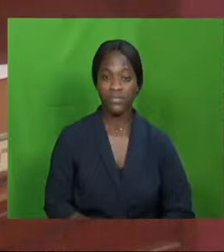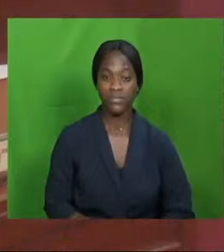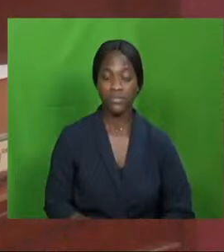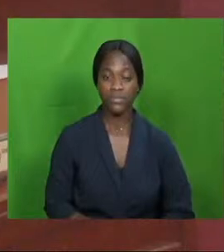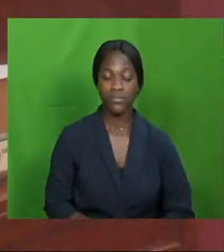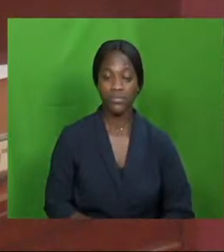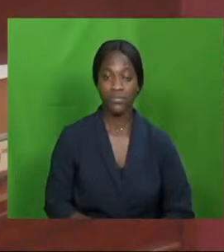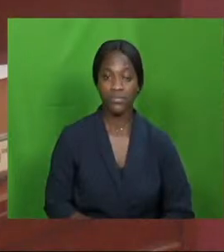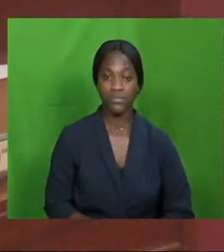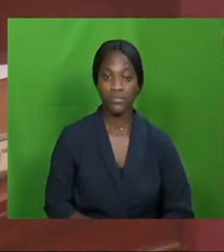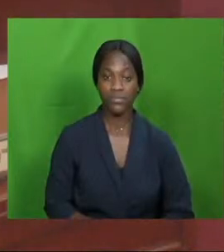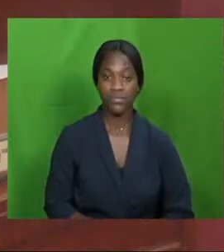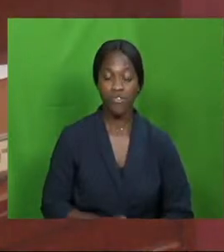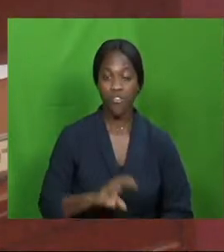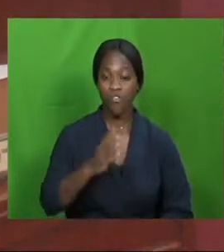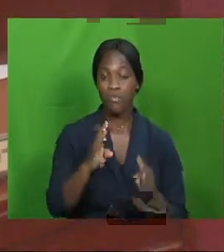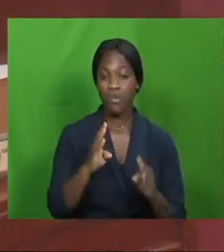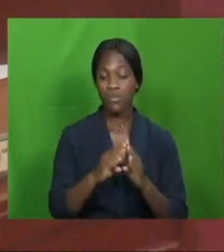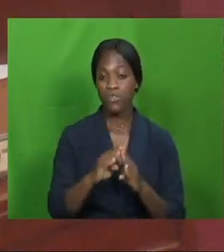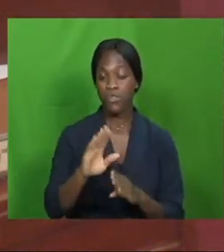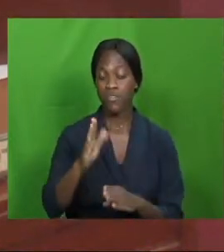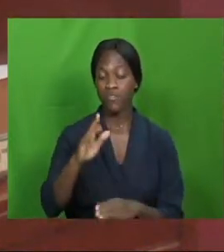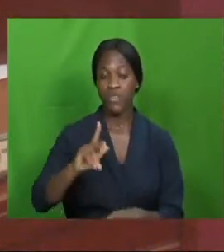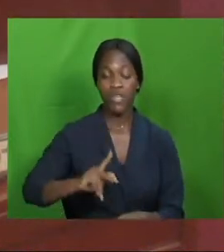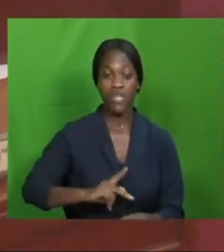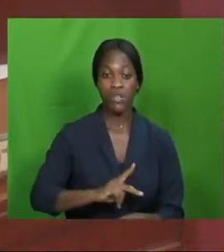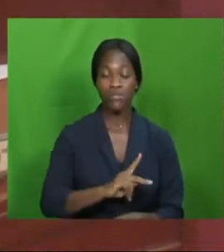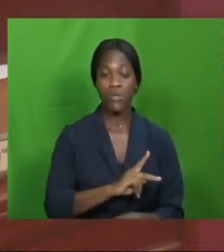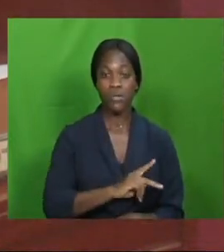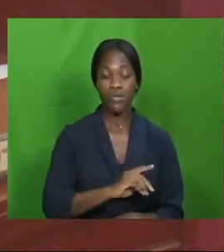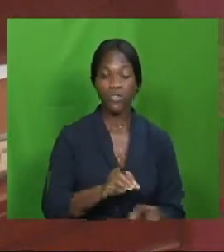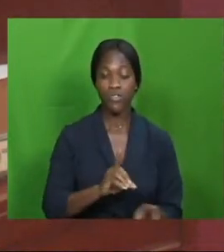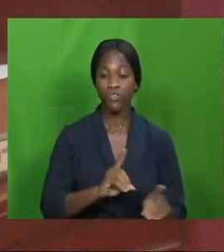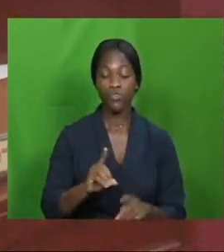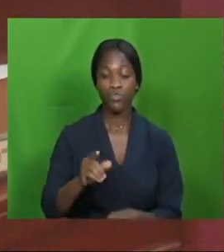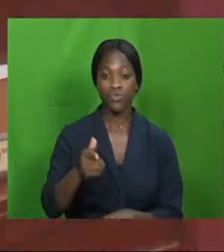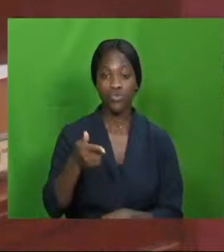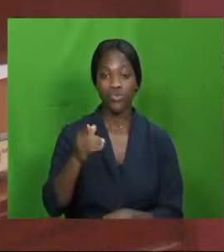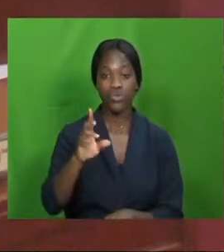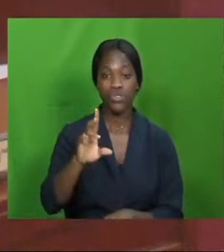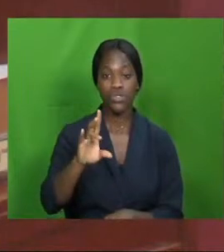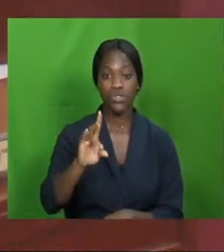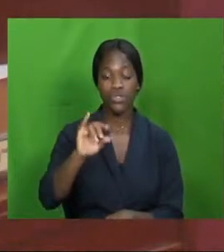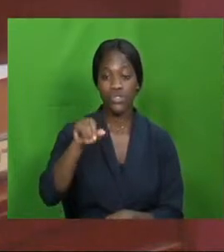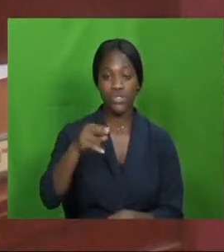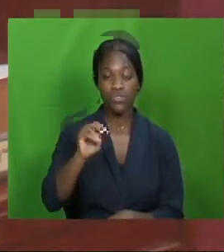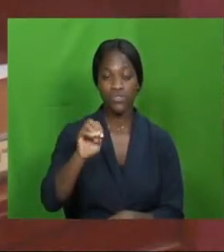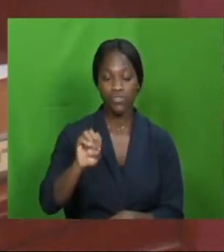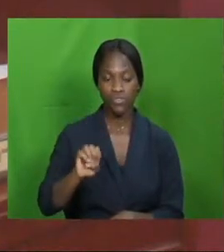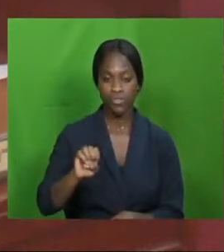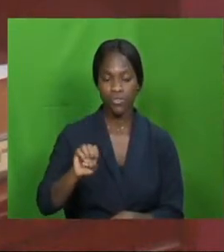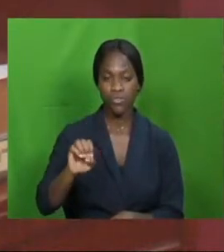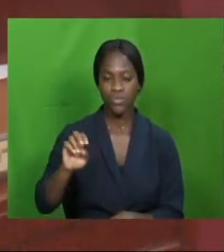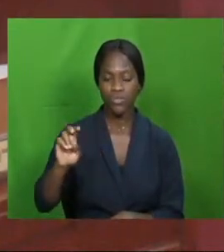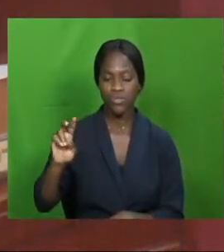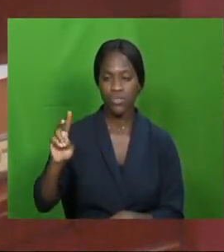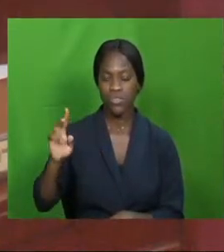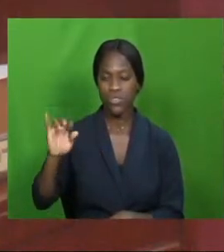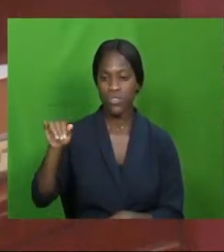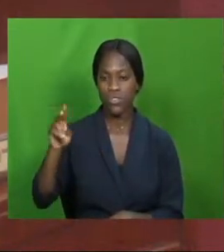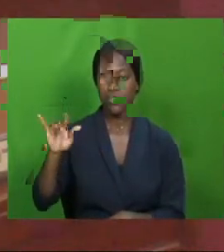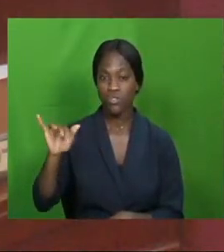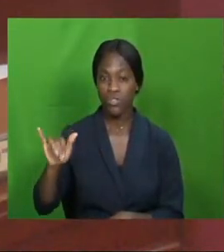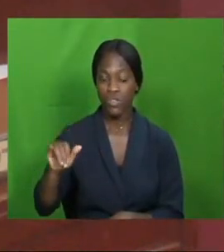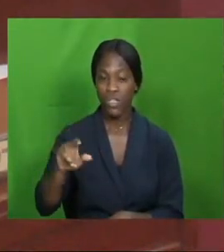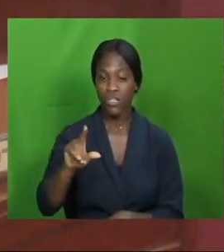4th ordinary session of the 5th Parliament was held from 27 June to 2nd July in Midrand, South Africa. The